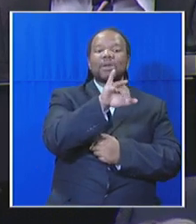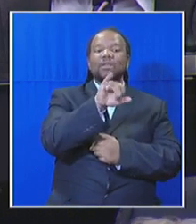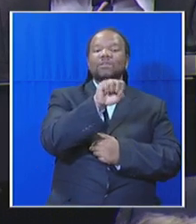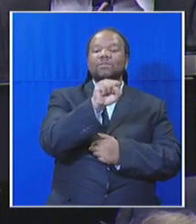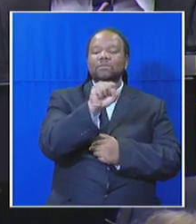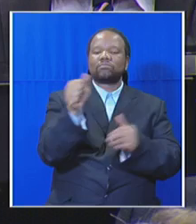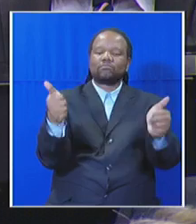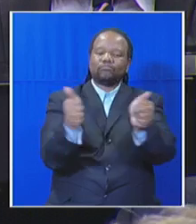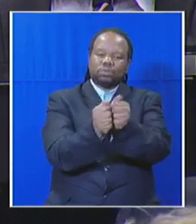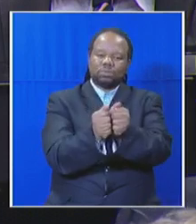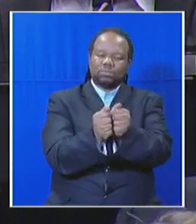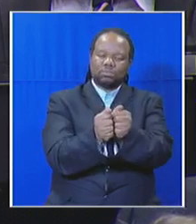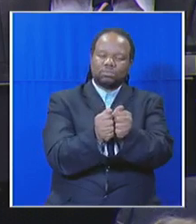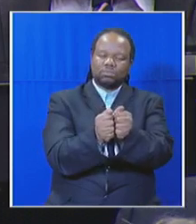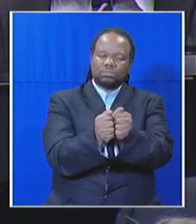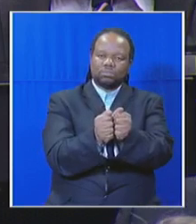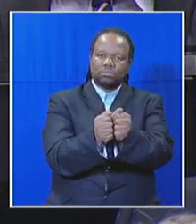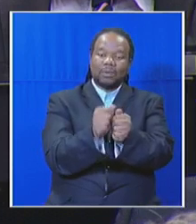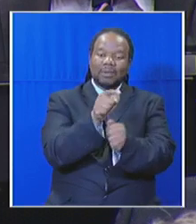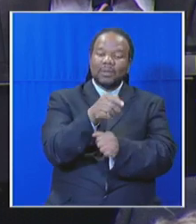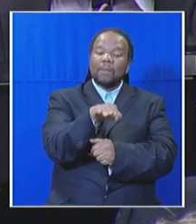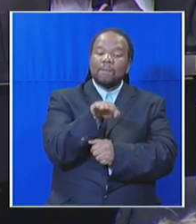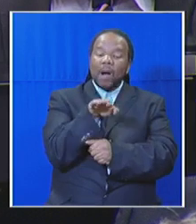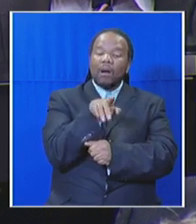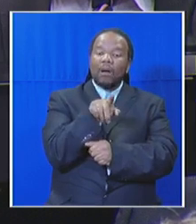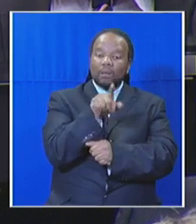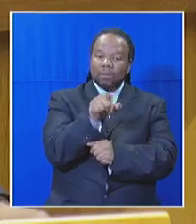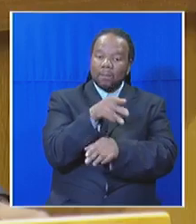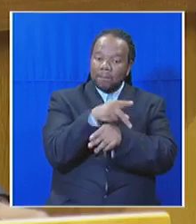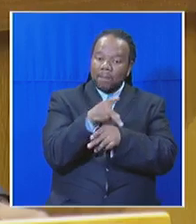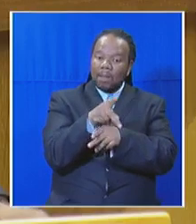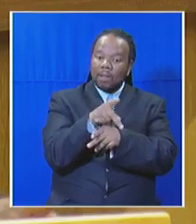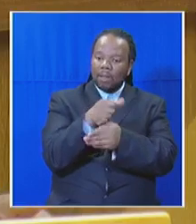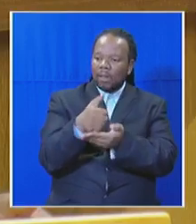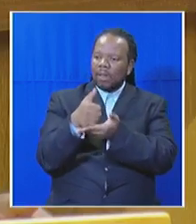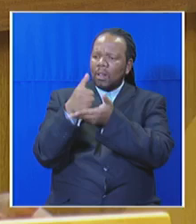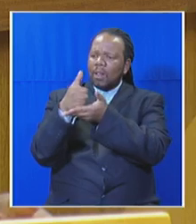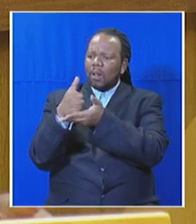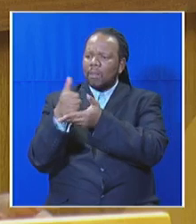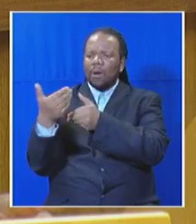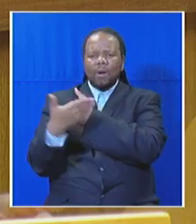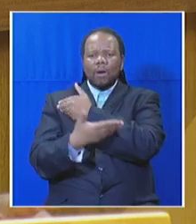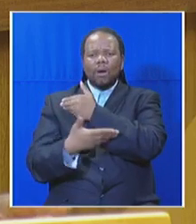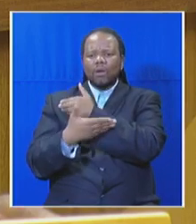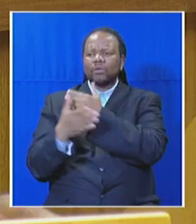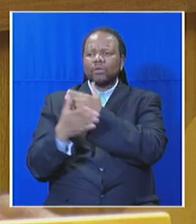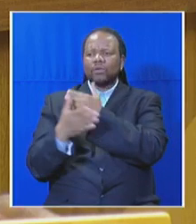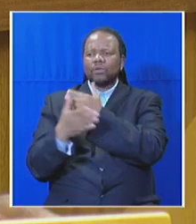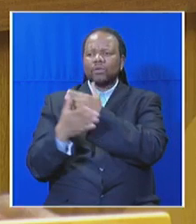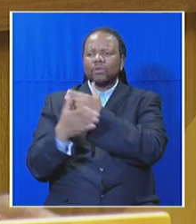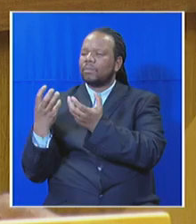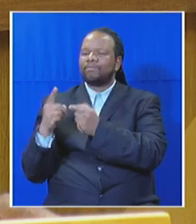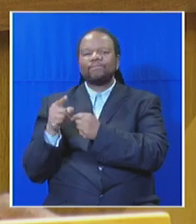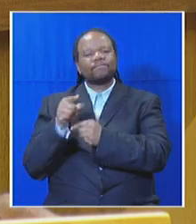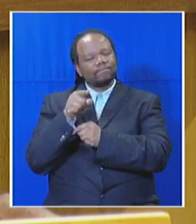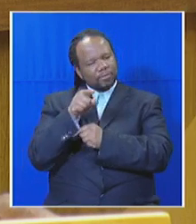develop and help the developing countries. And we looked at the bank from that point.